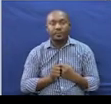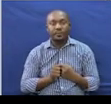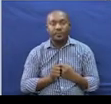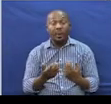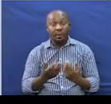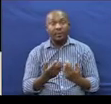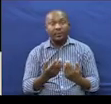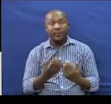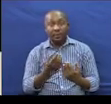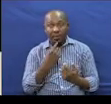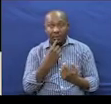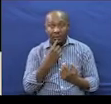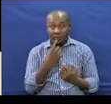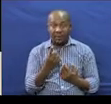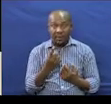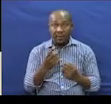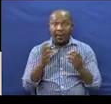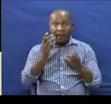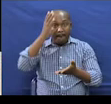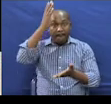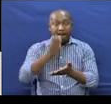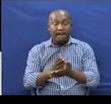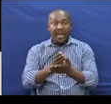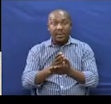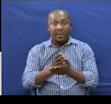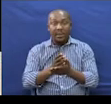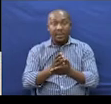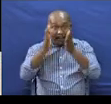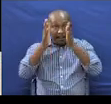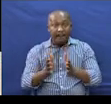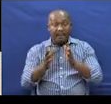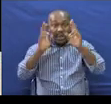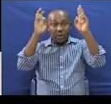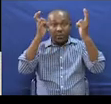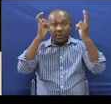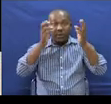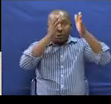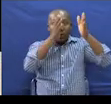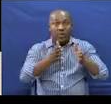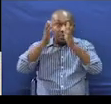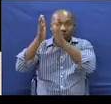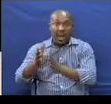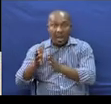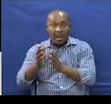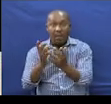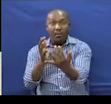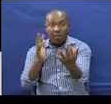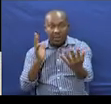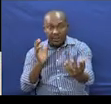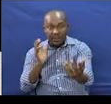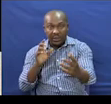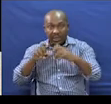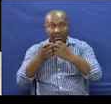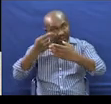I said the topic is known as human populations, and within that we have 6